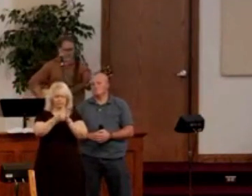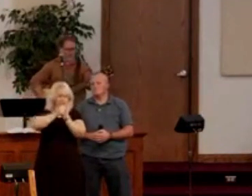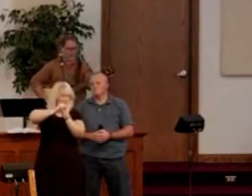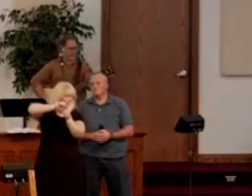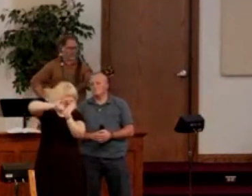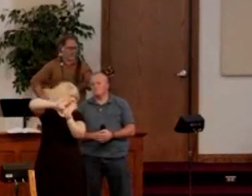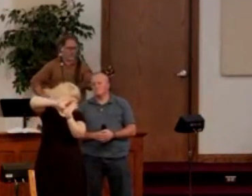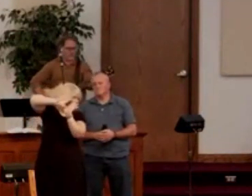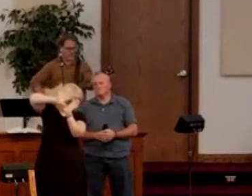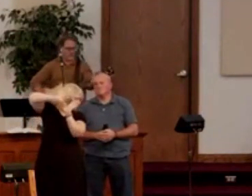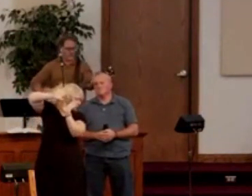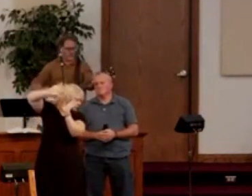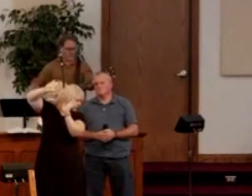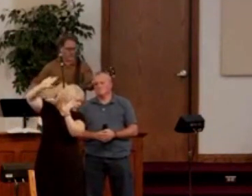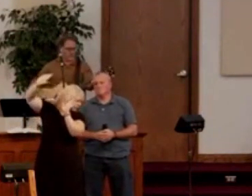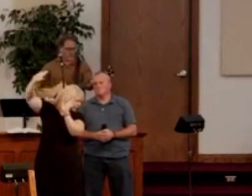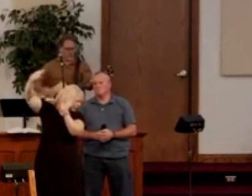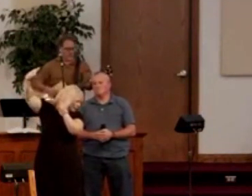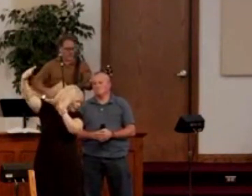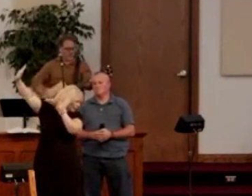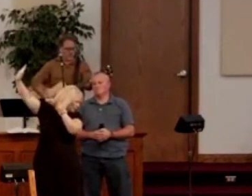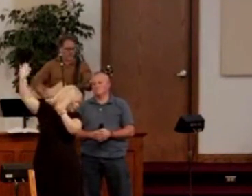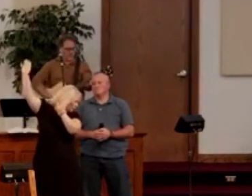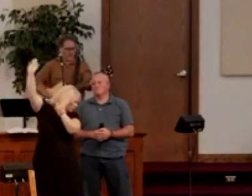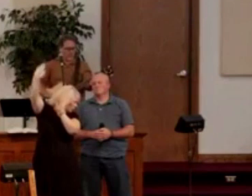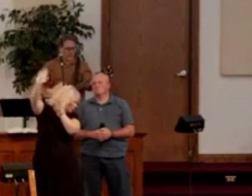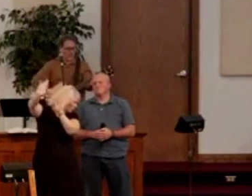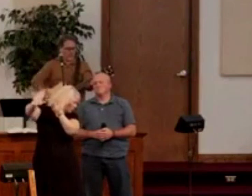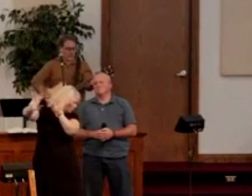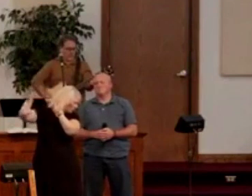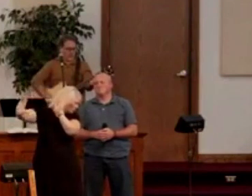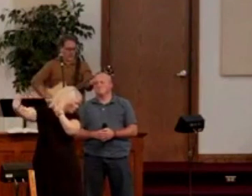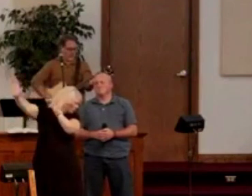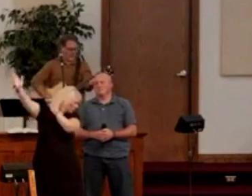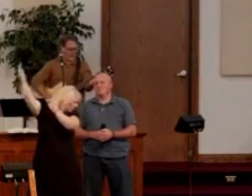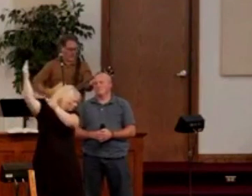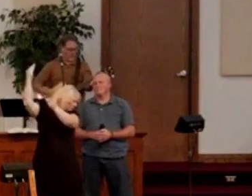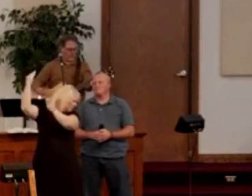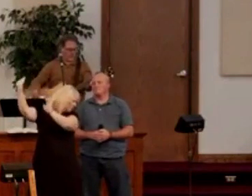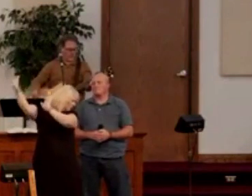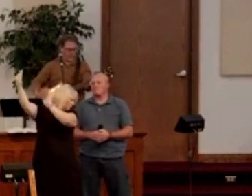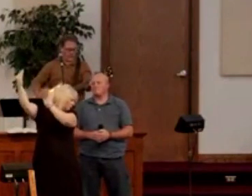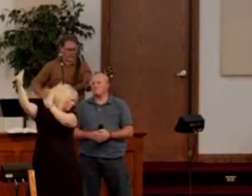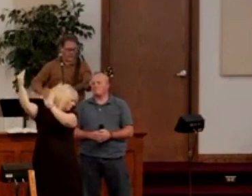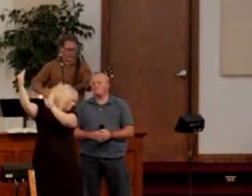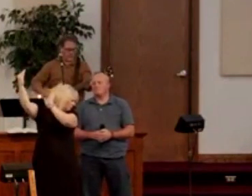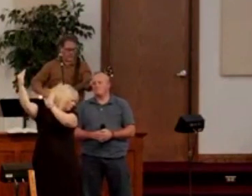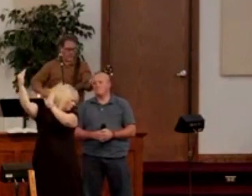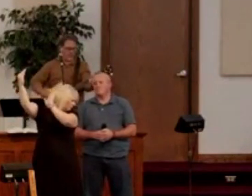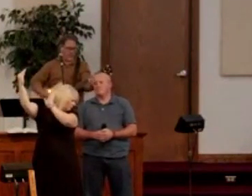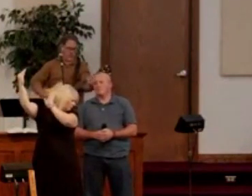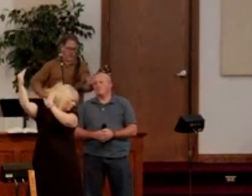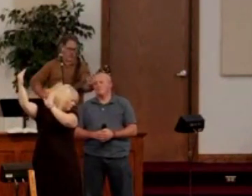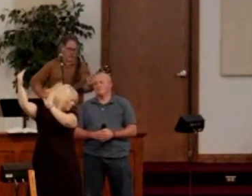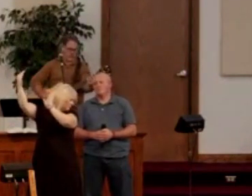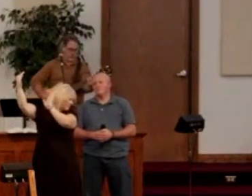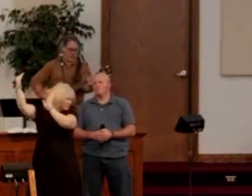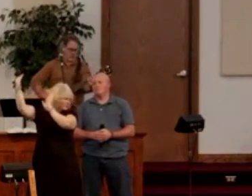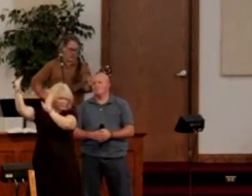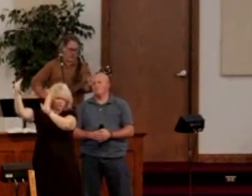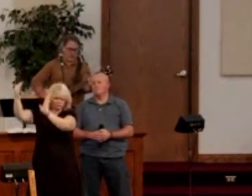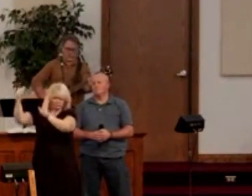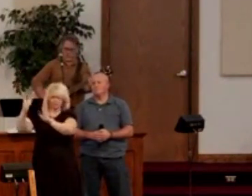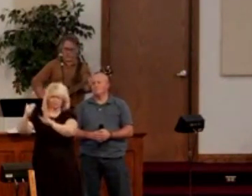Don't cast me away from your presence. Don't take